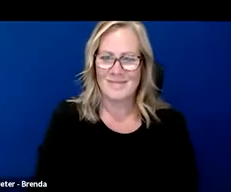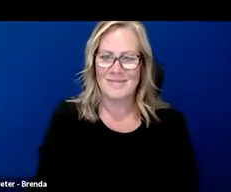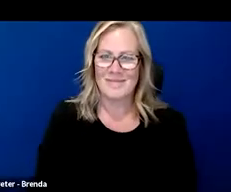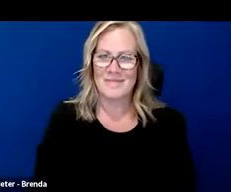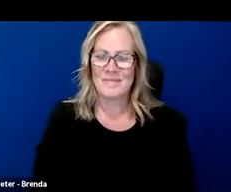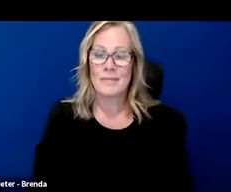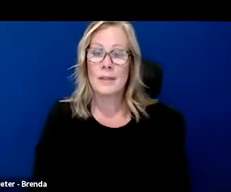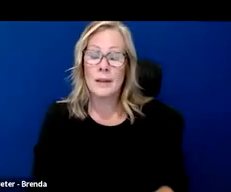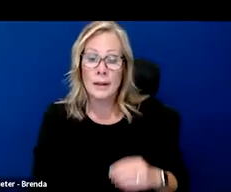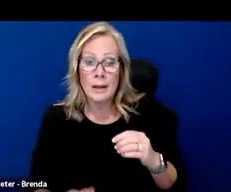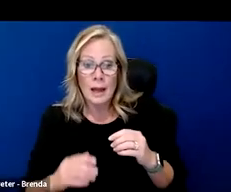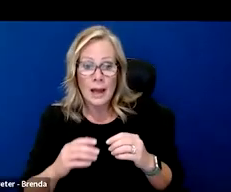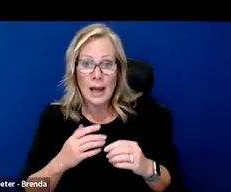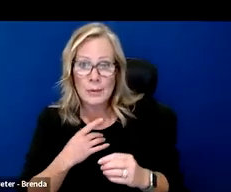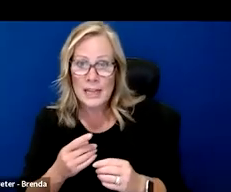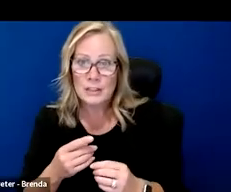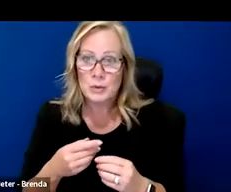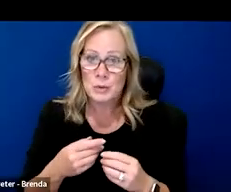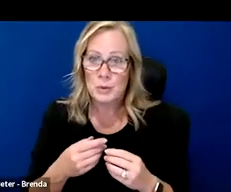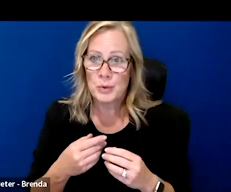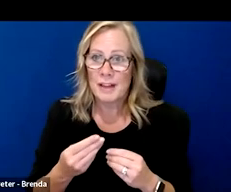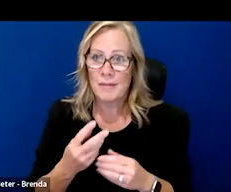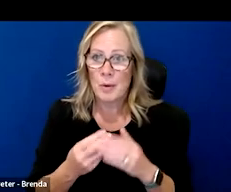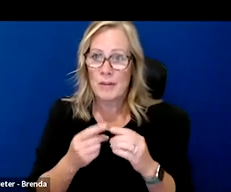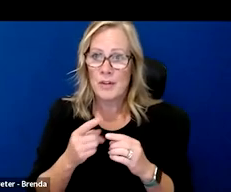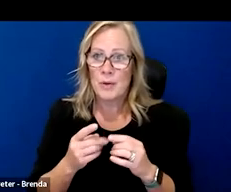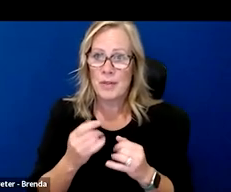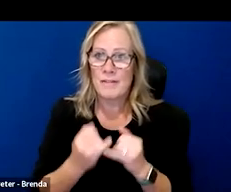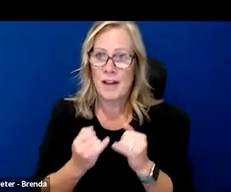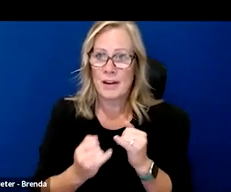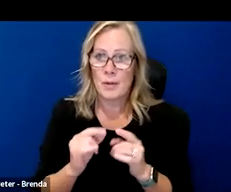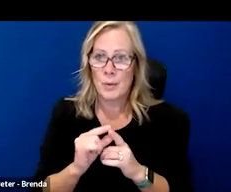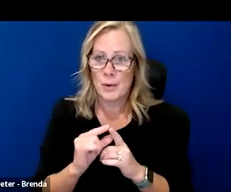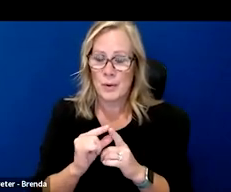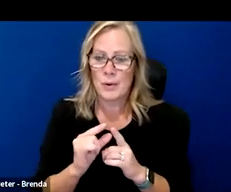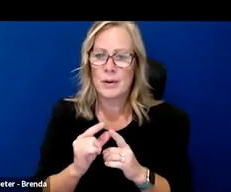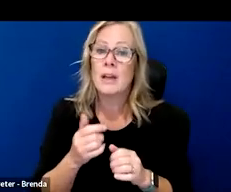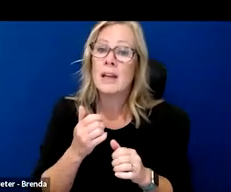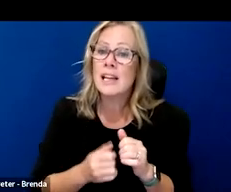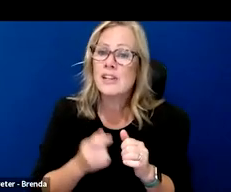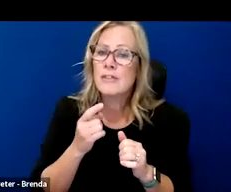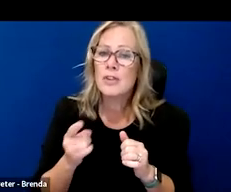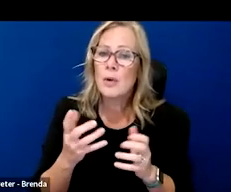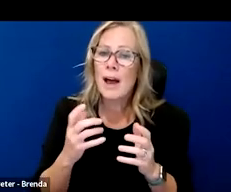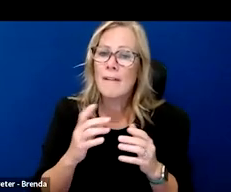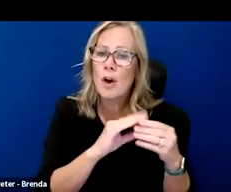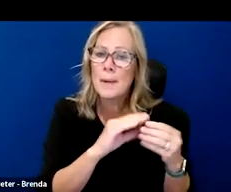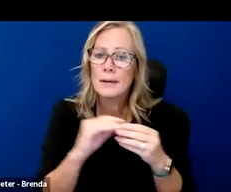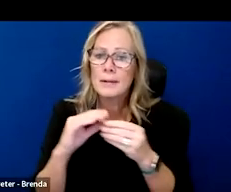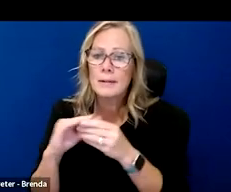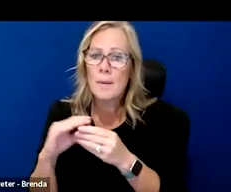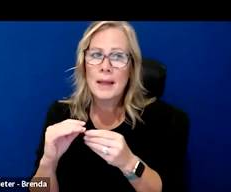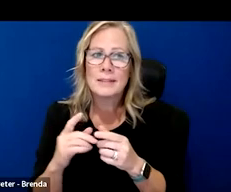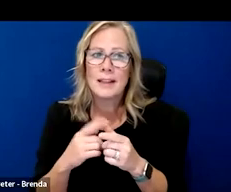here. What is one takeaway that each of you would want people to leave with today? And Sarah, would you like to start, and